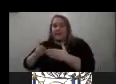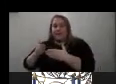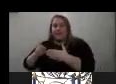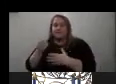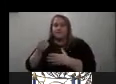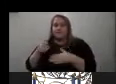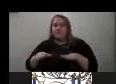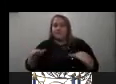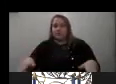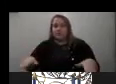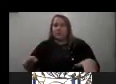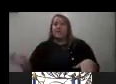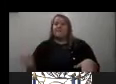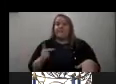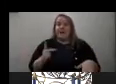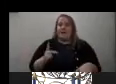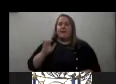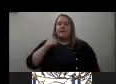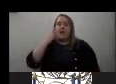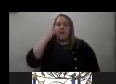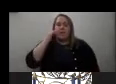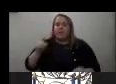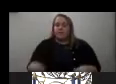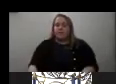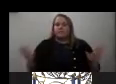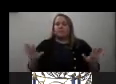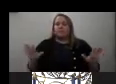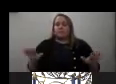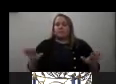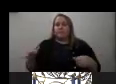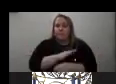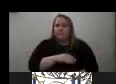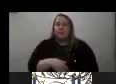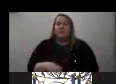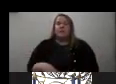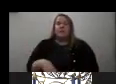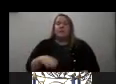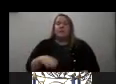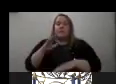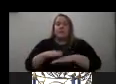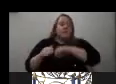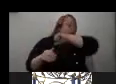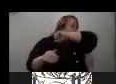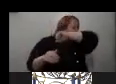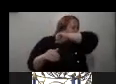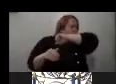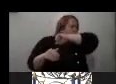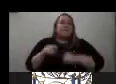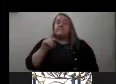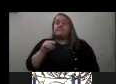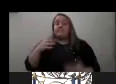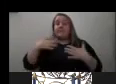skirt and then back. And that's why it's so fluffy and full. On this, and this costume also has quite a